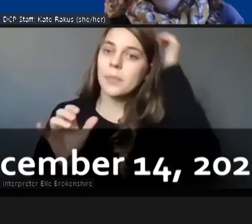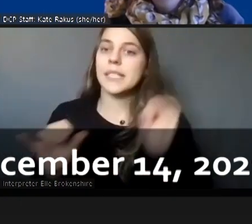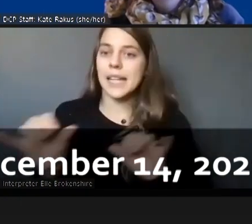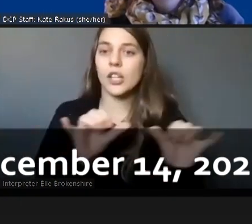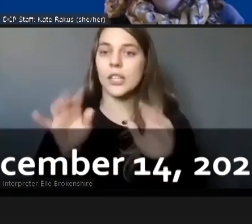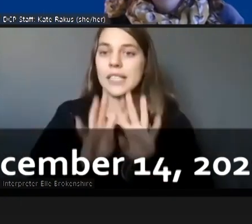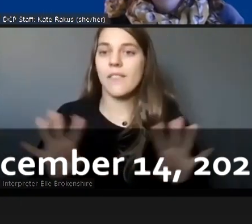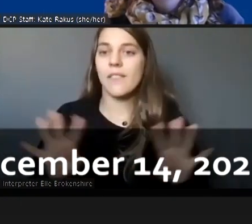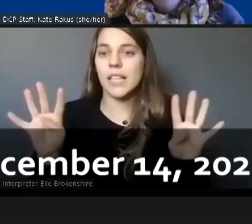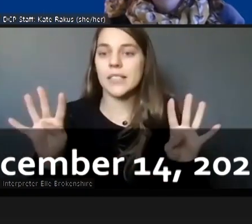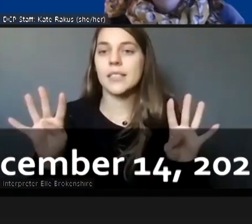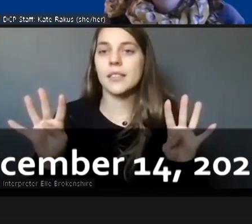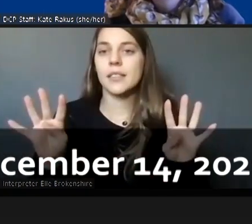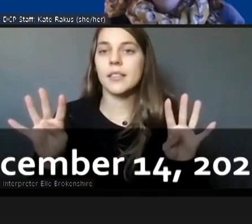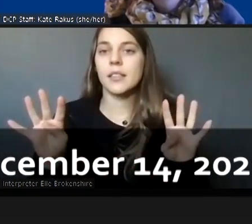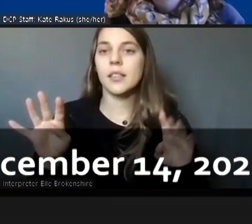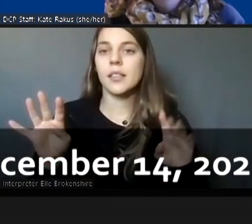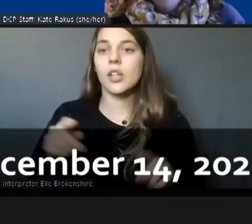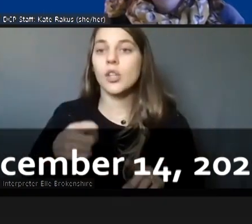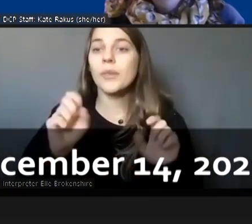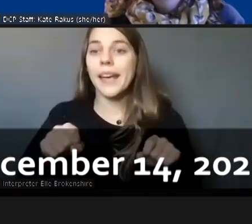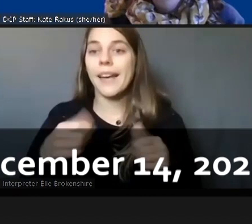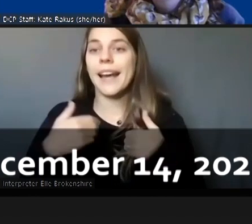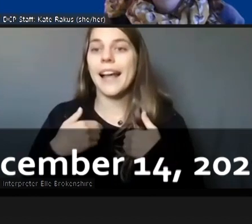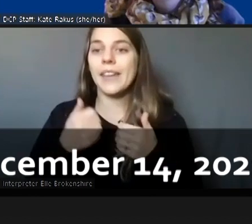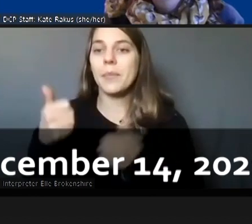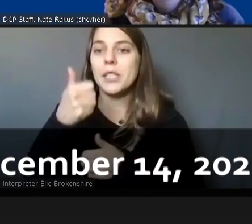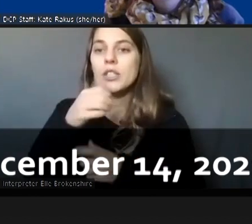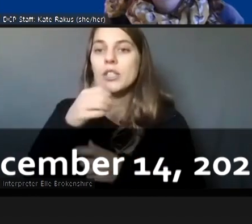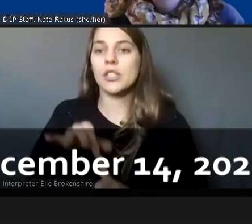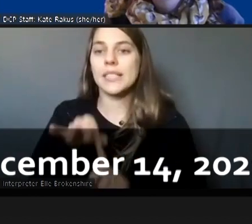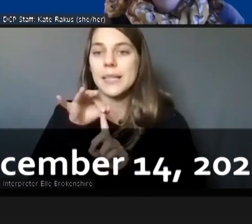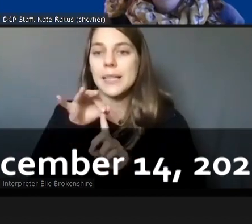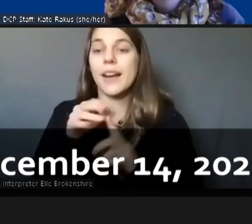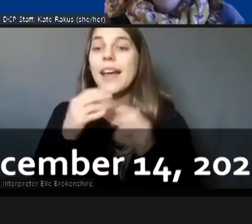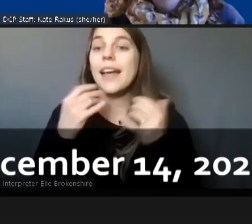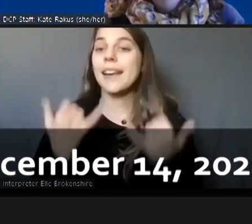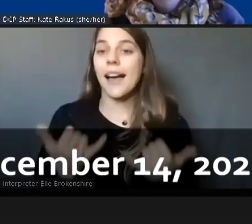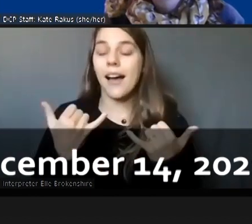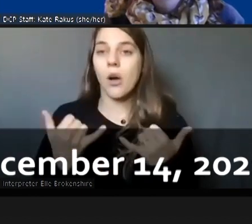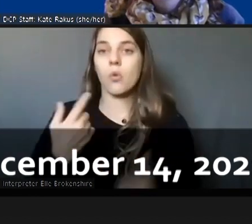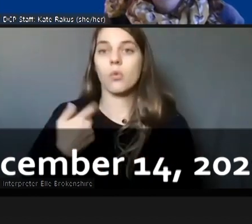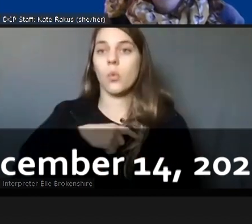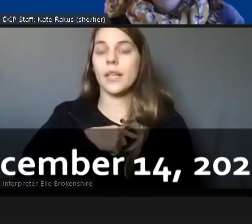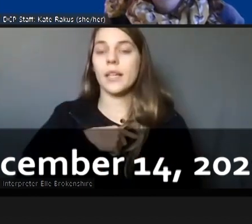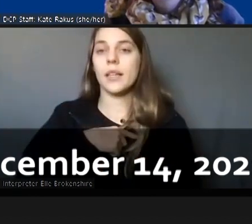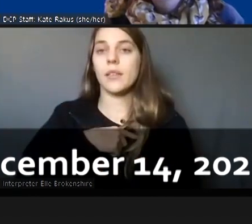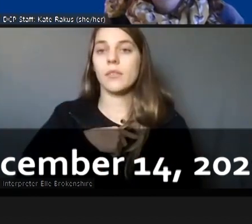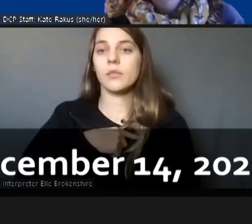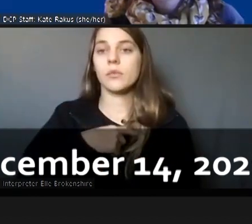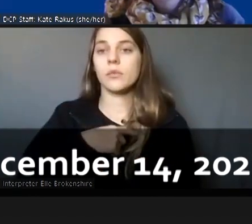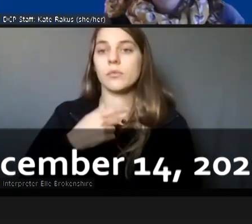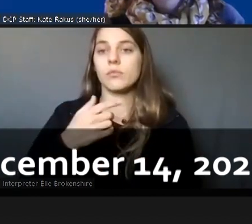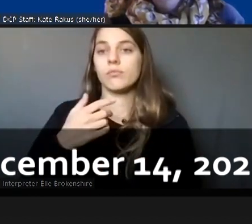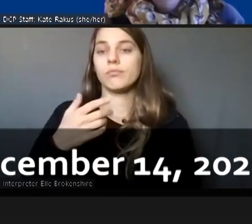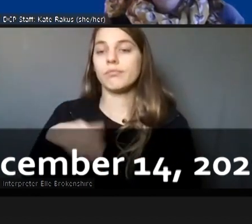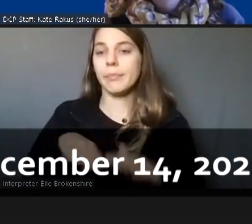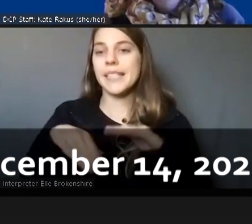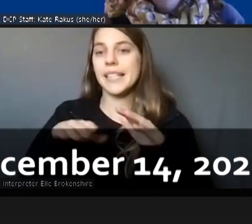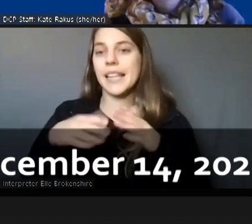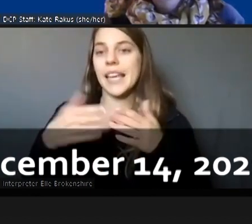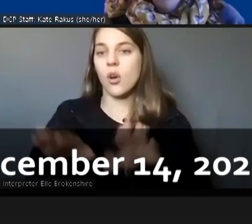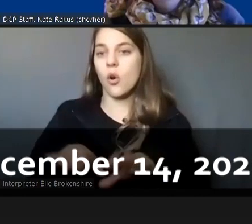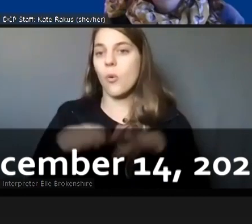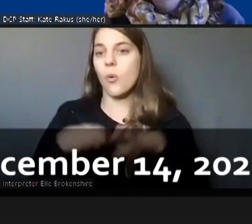that you could get an administrator's exception. Now we've basically opened it up to the entire